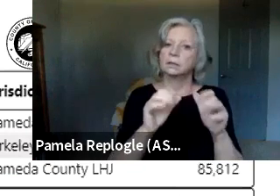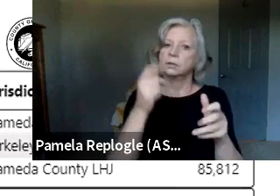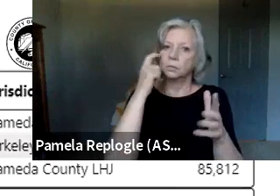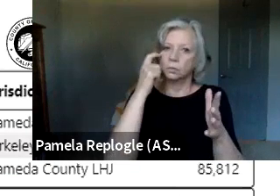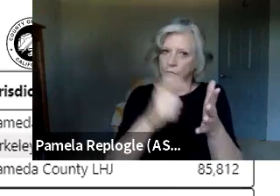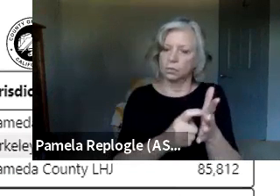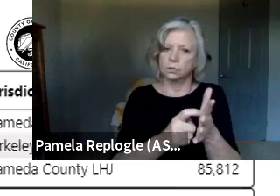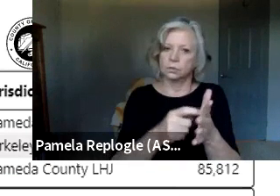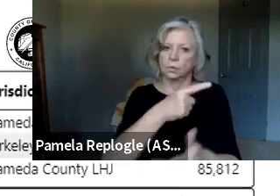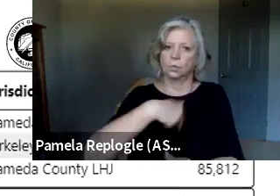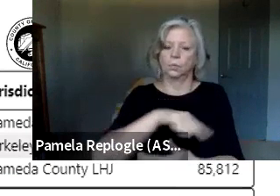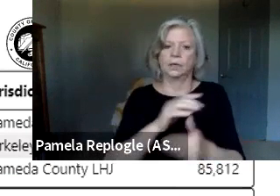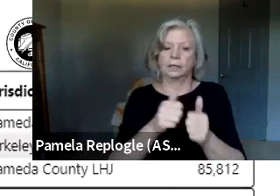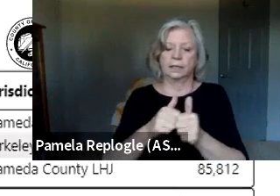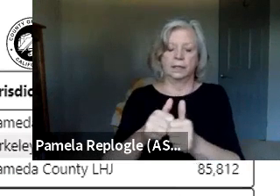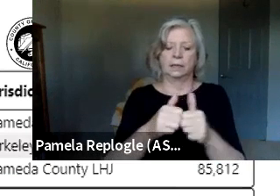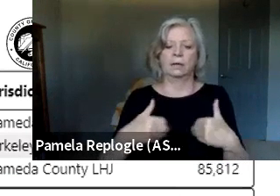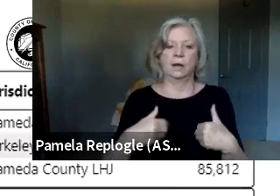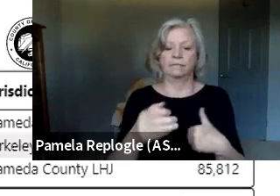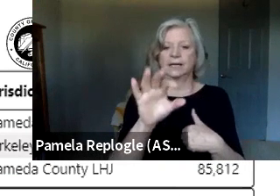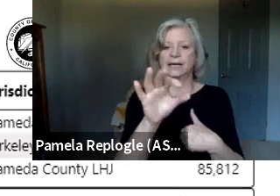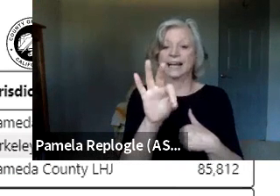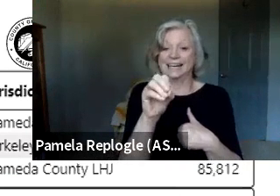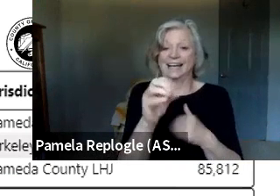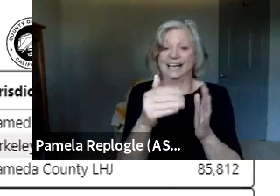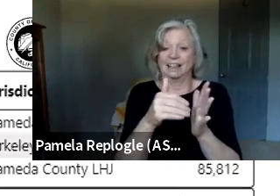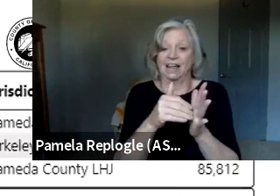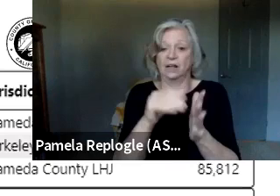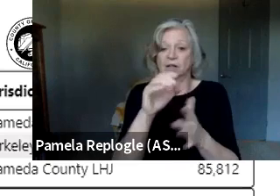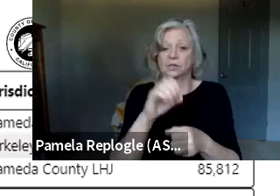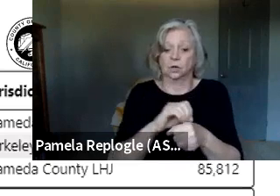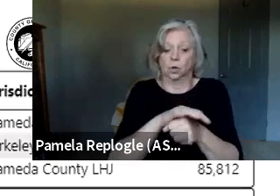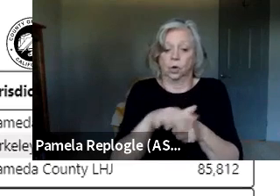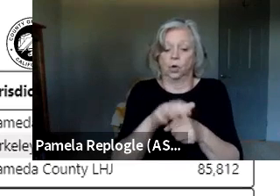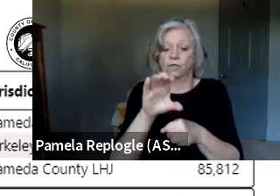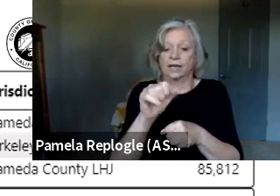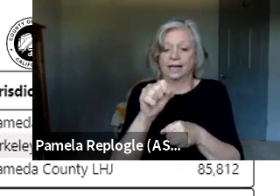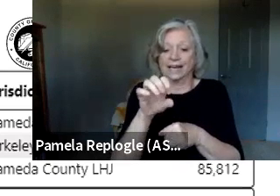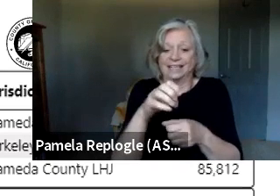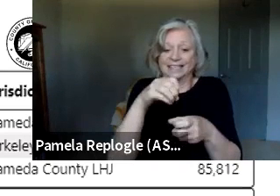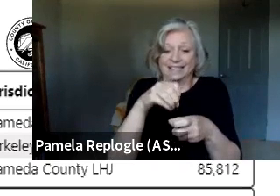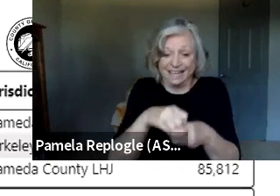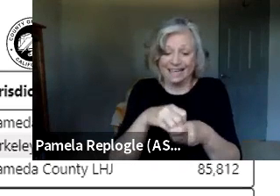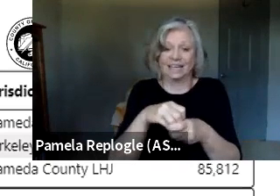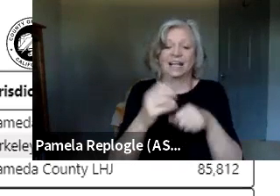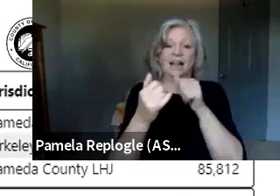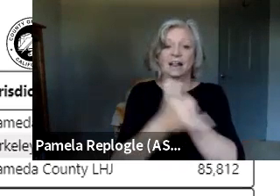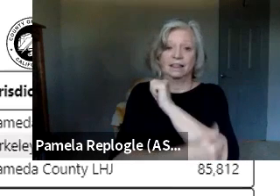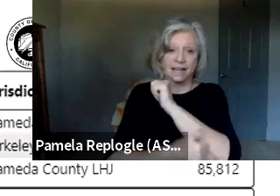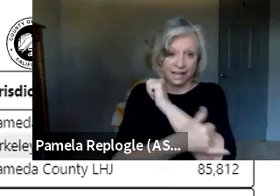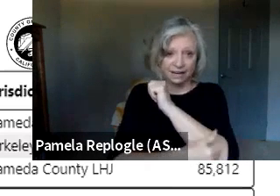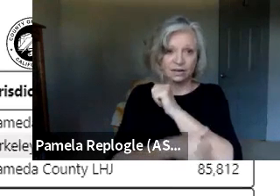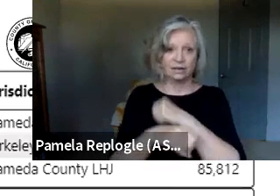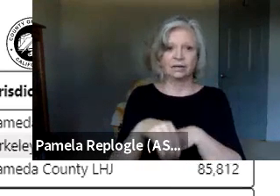had together almost 90,000 COVID cases reported in the county, 3,600 of those in